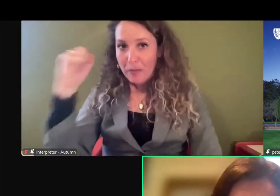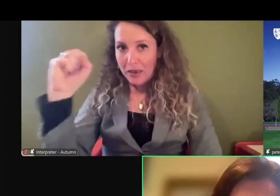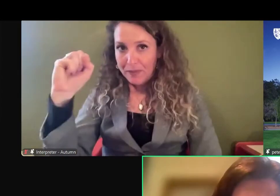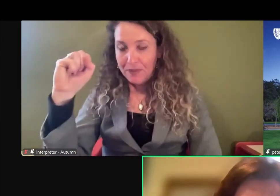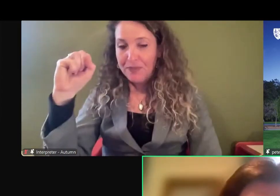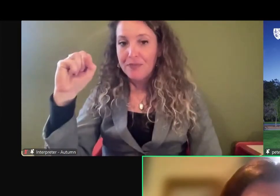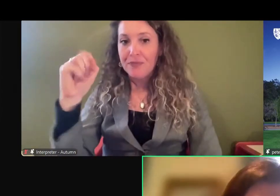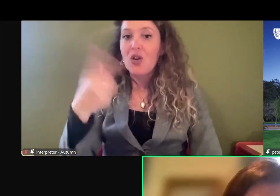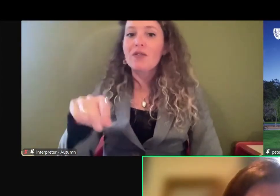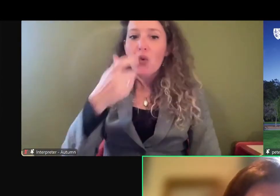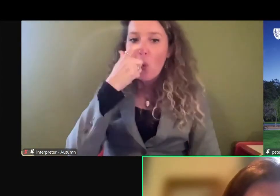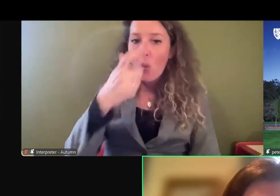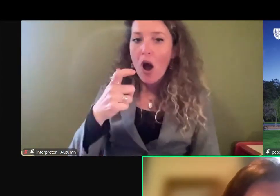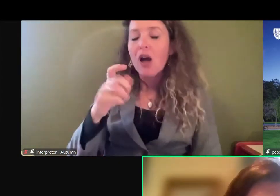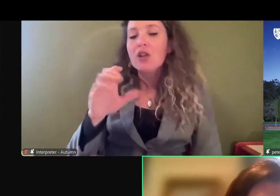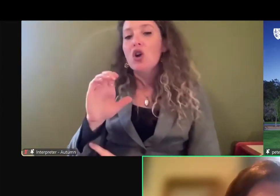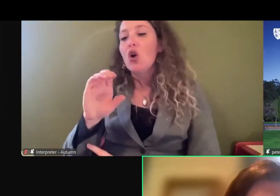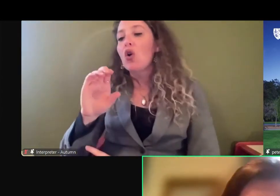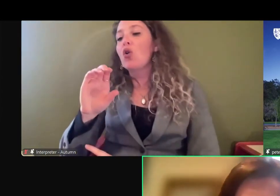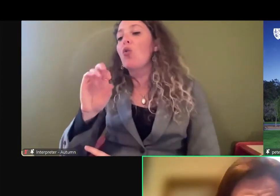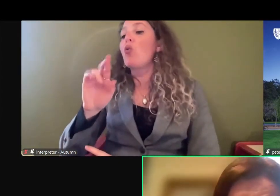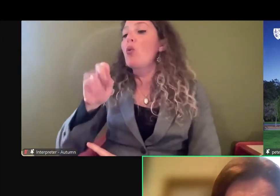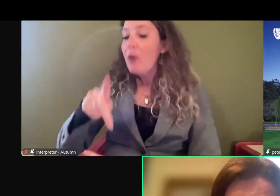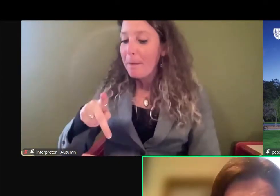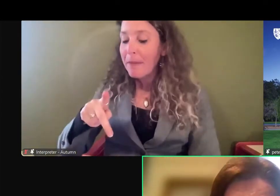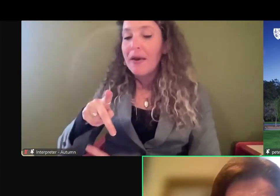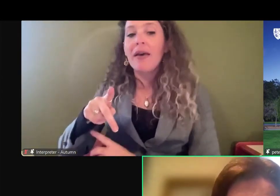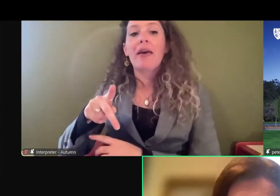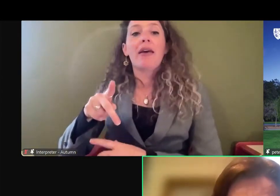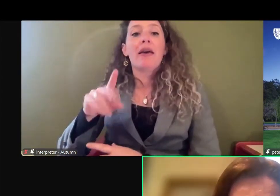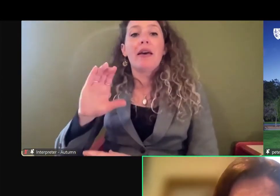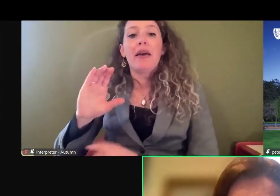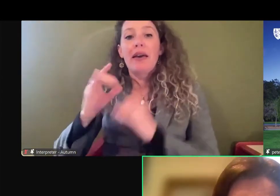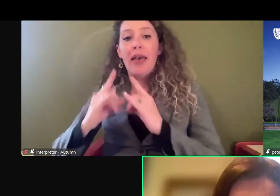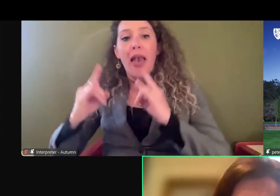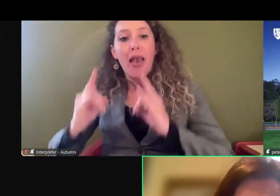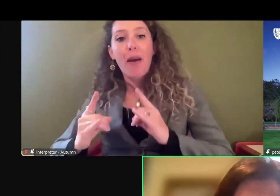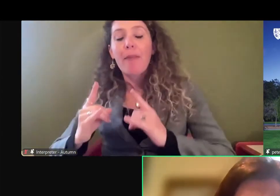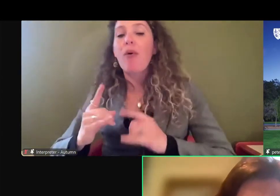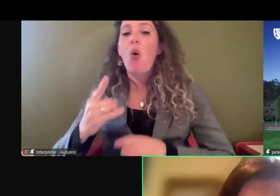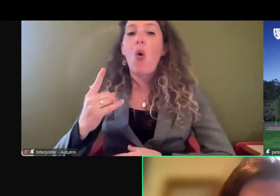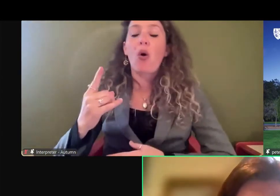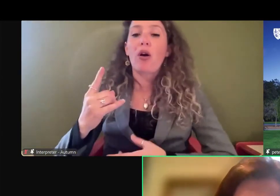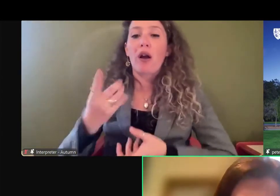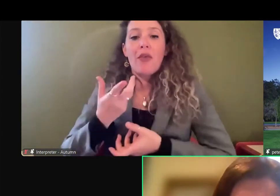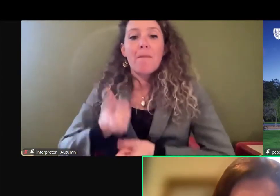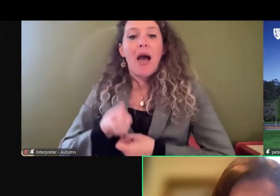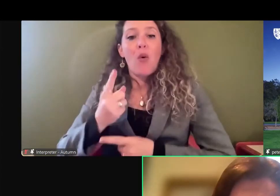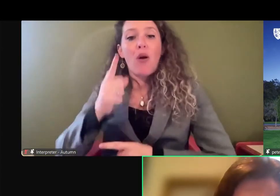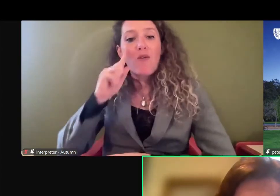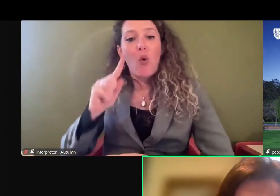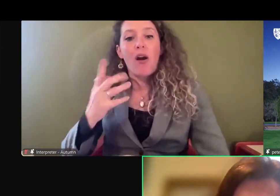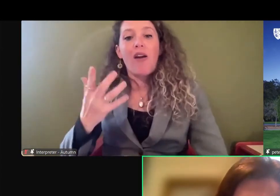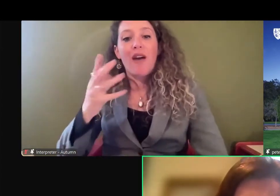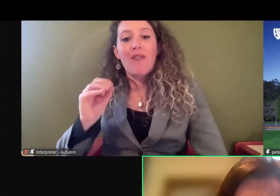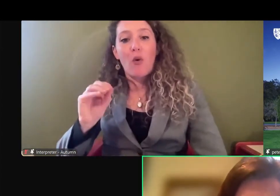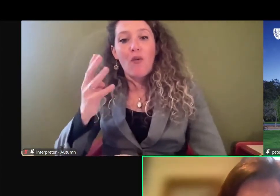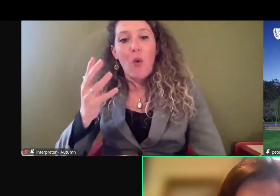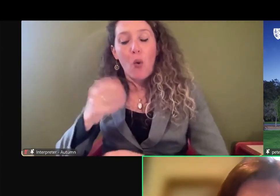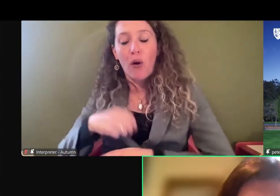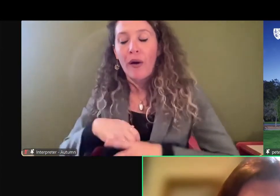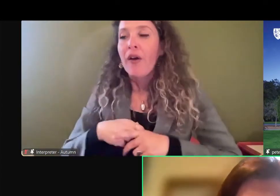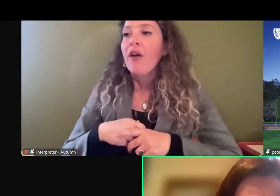who have watched Crip Camp or The Power of 504 will have heard about the independent living